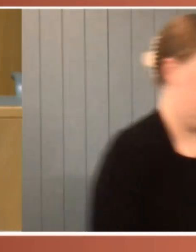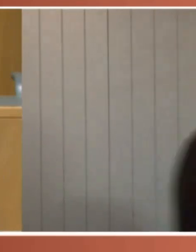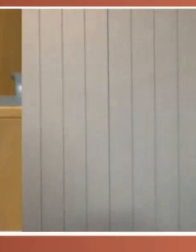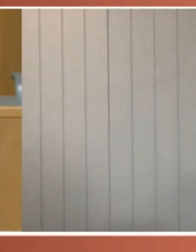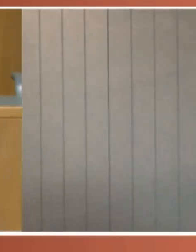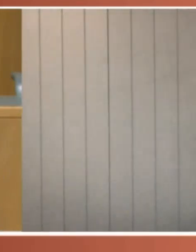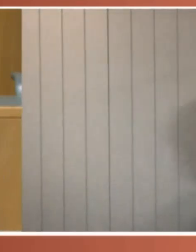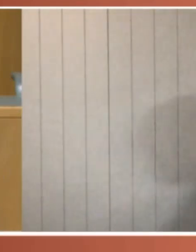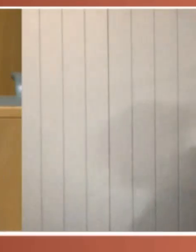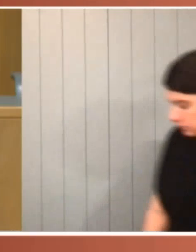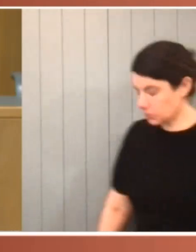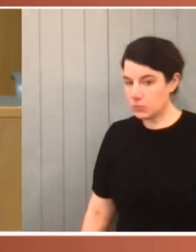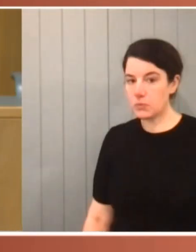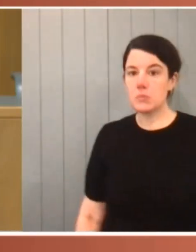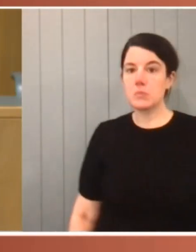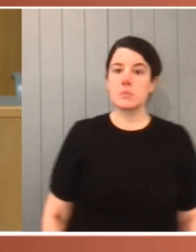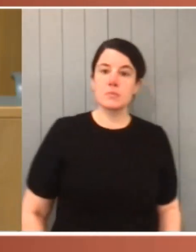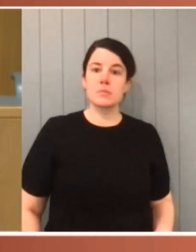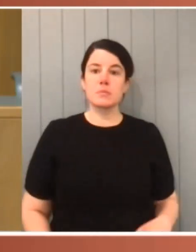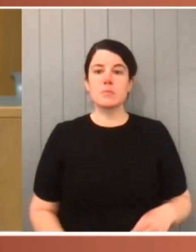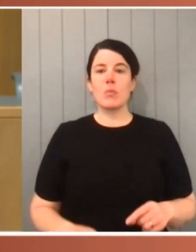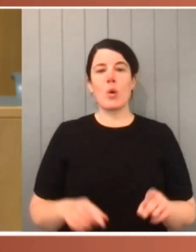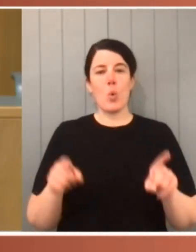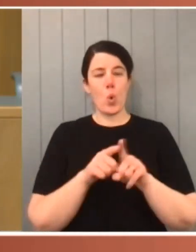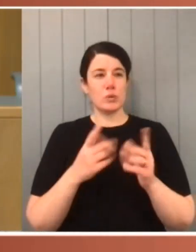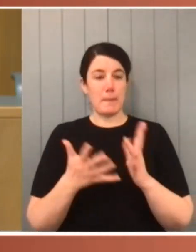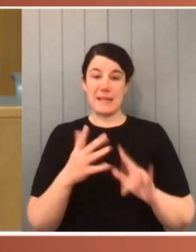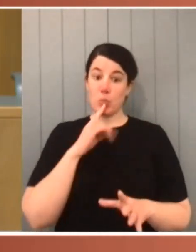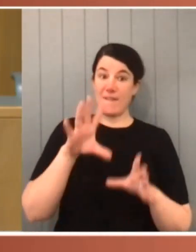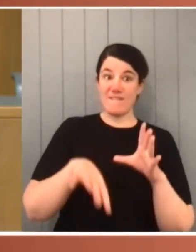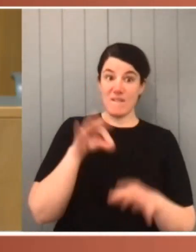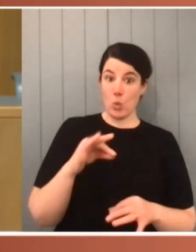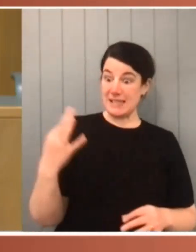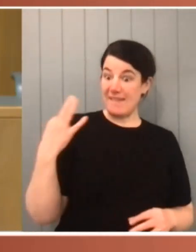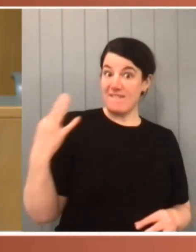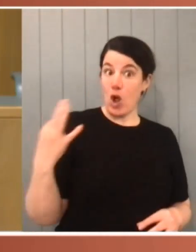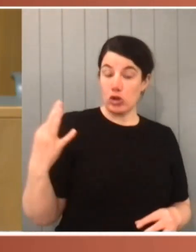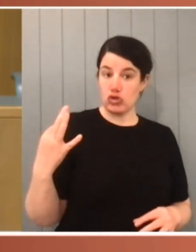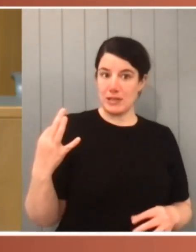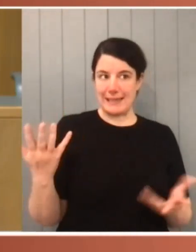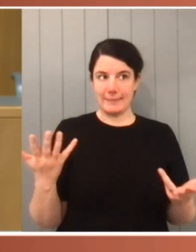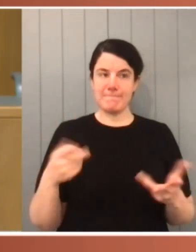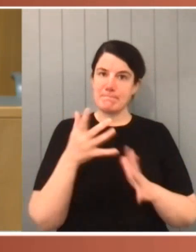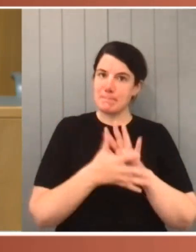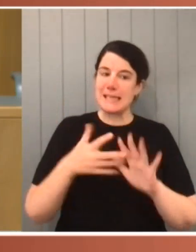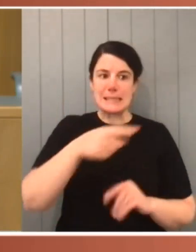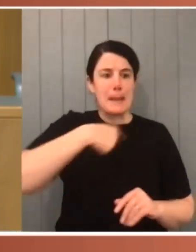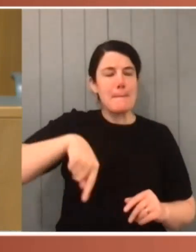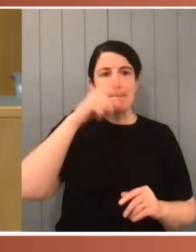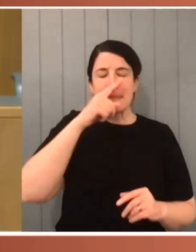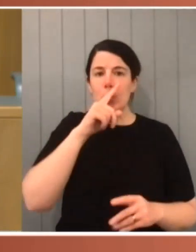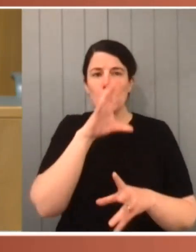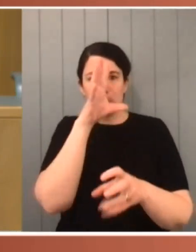coordination among like-minded people, because when voting is voluntary, the argument goes, people who believe in the